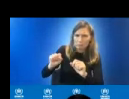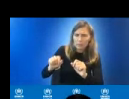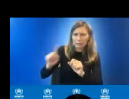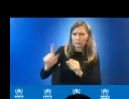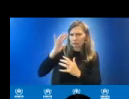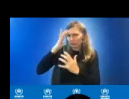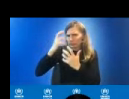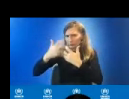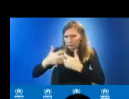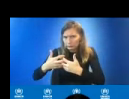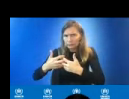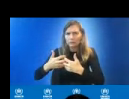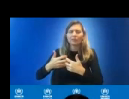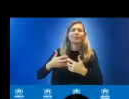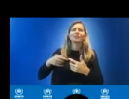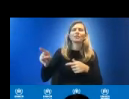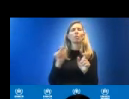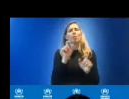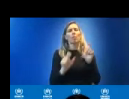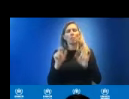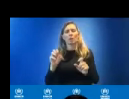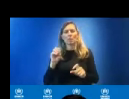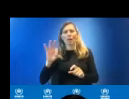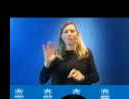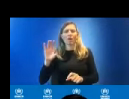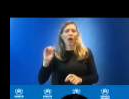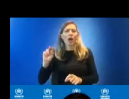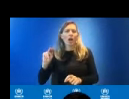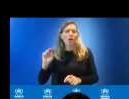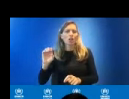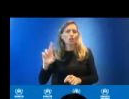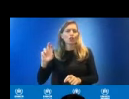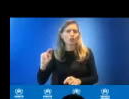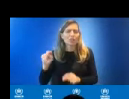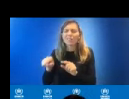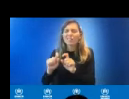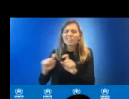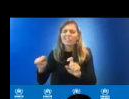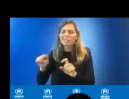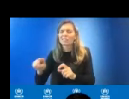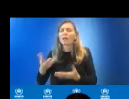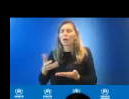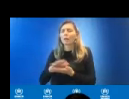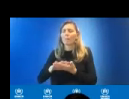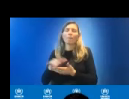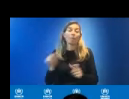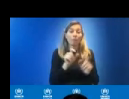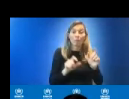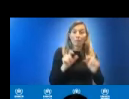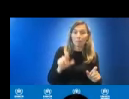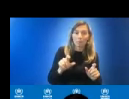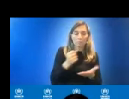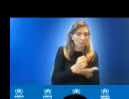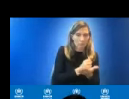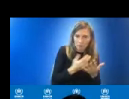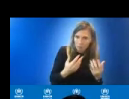mean our displaced and stateless populations that we're trying to serve. And as part of that mandate, we need to see and